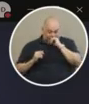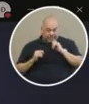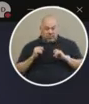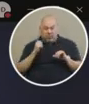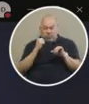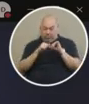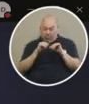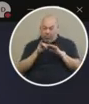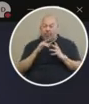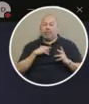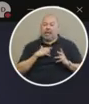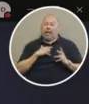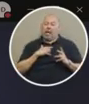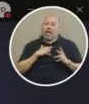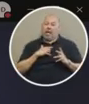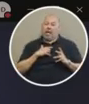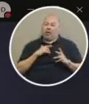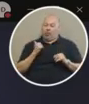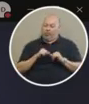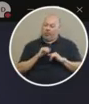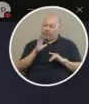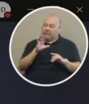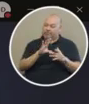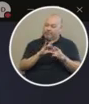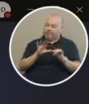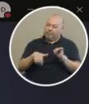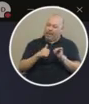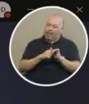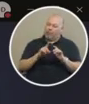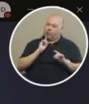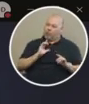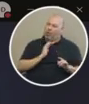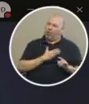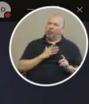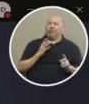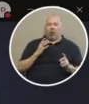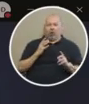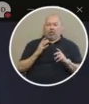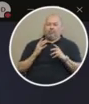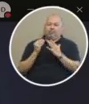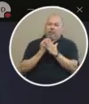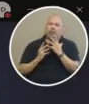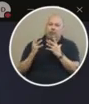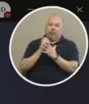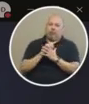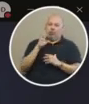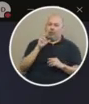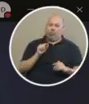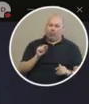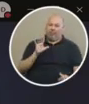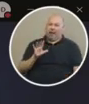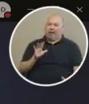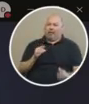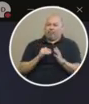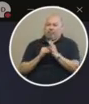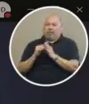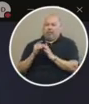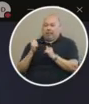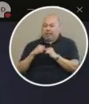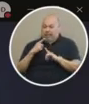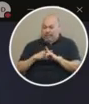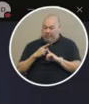mind, though, in terms of, just to give you a little bit of background, in terms of all of our enterprise revenues are at $3.5 million per